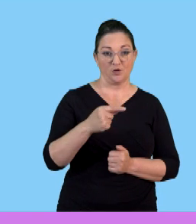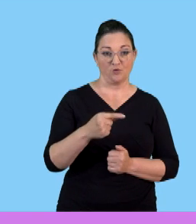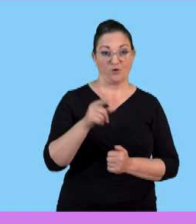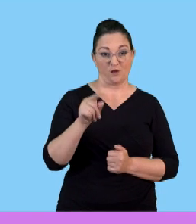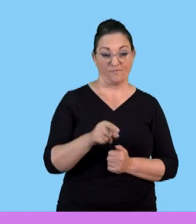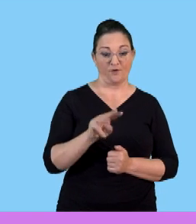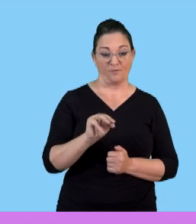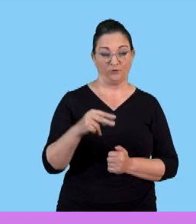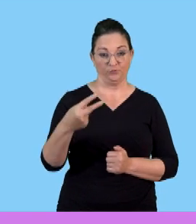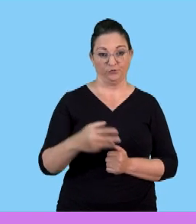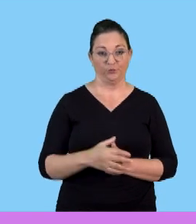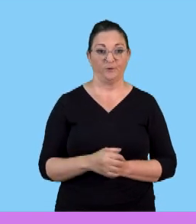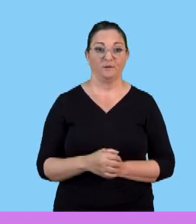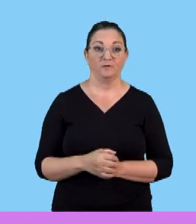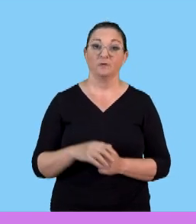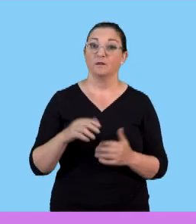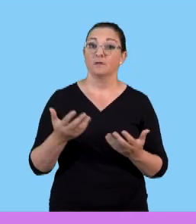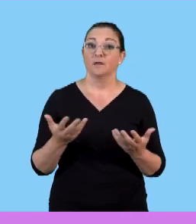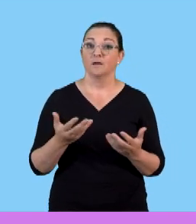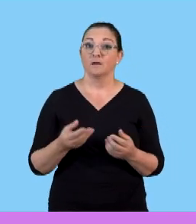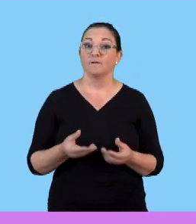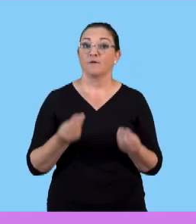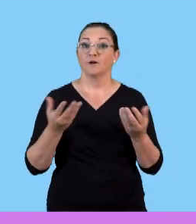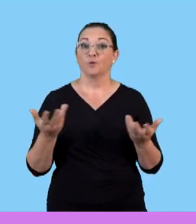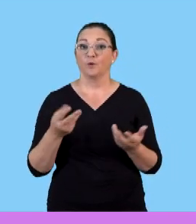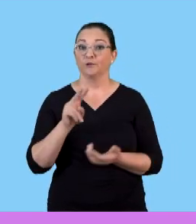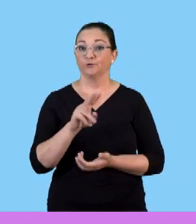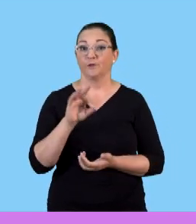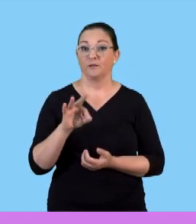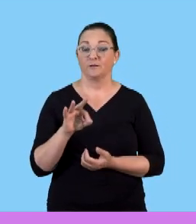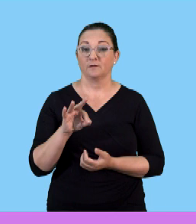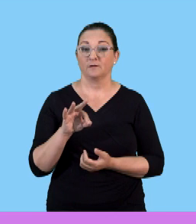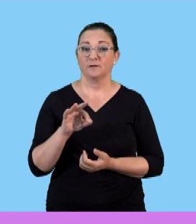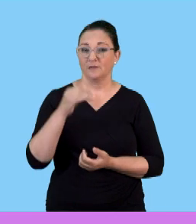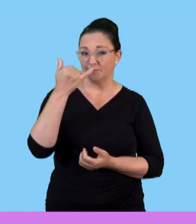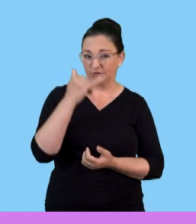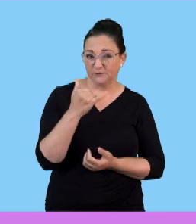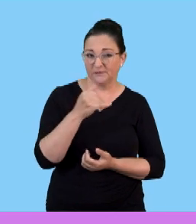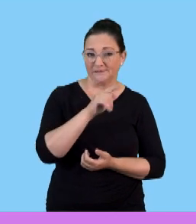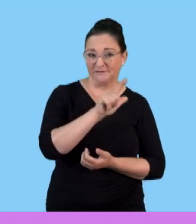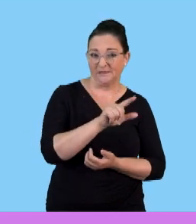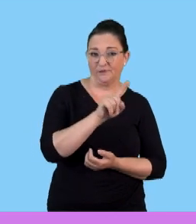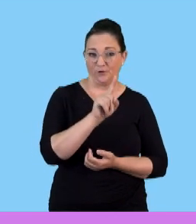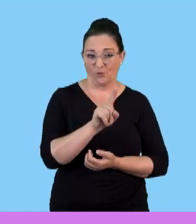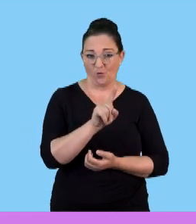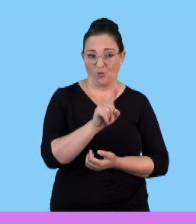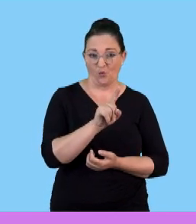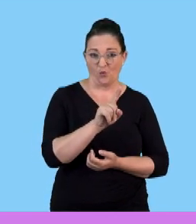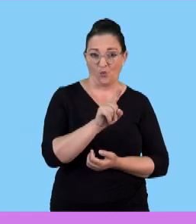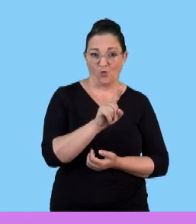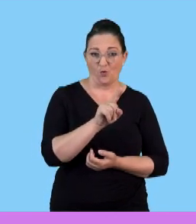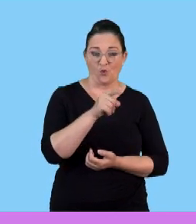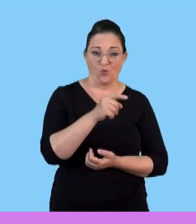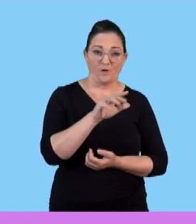23.35 square meters. So guys, looking at this, where will I find 23? Okay, let me just double check my answer. So it's